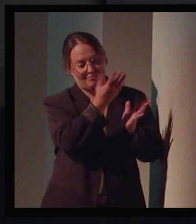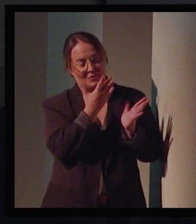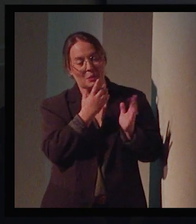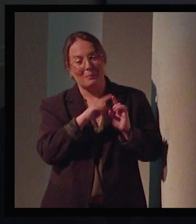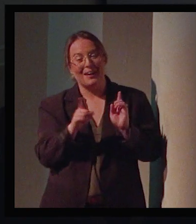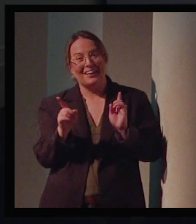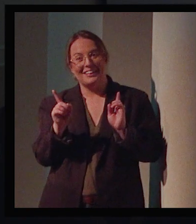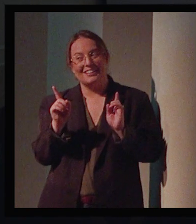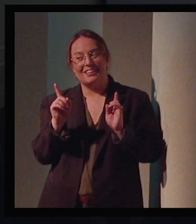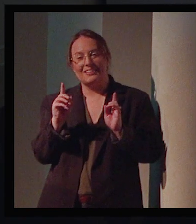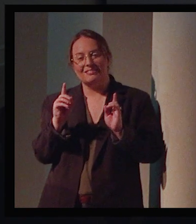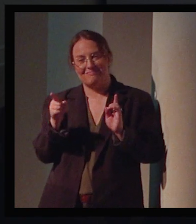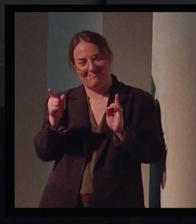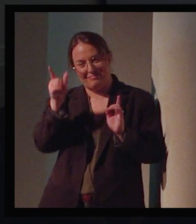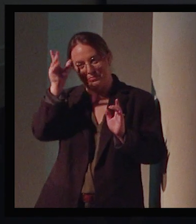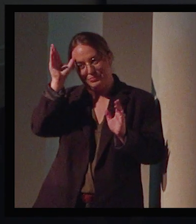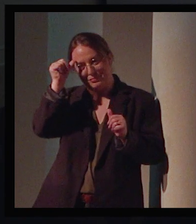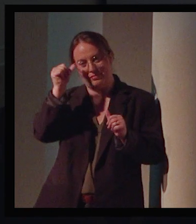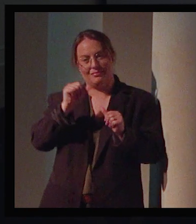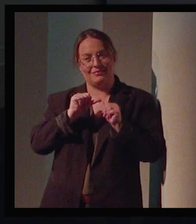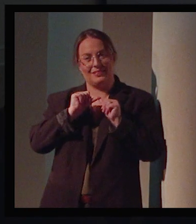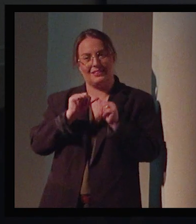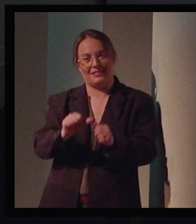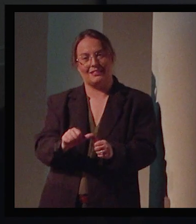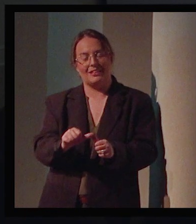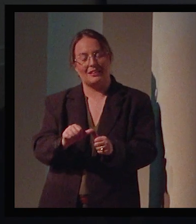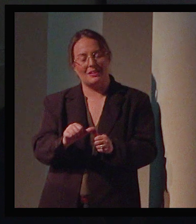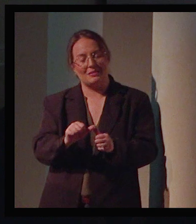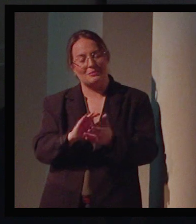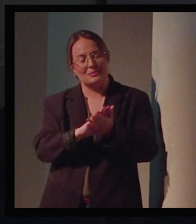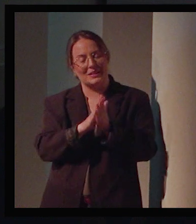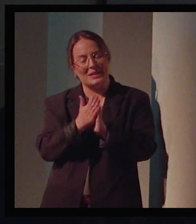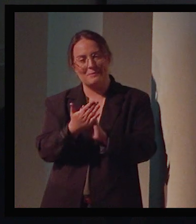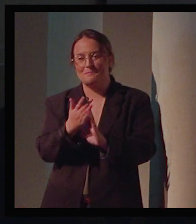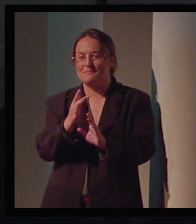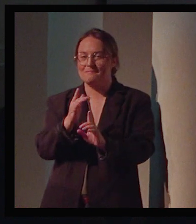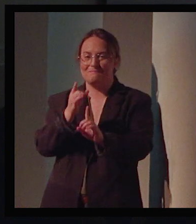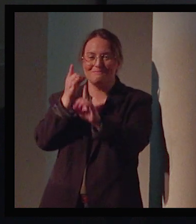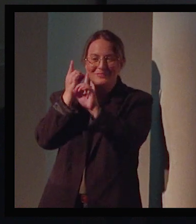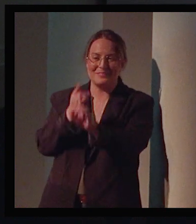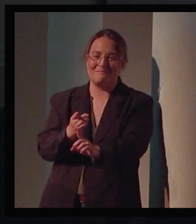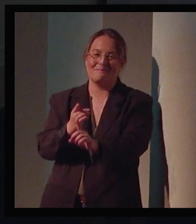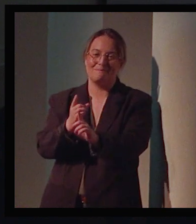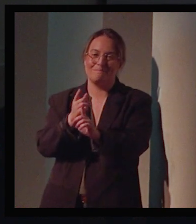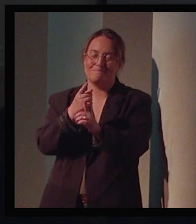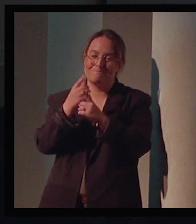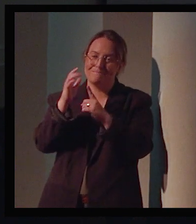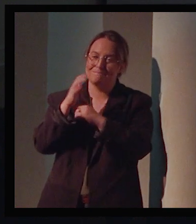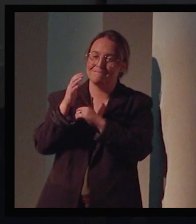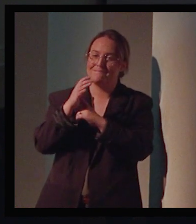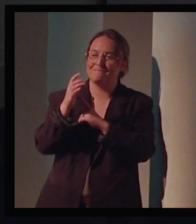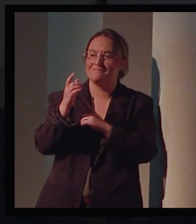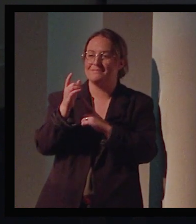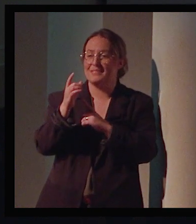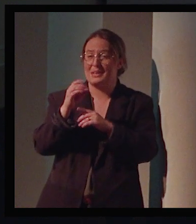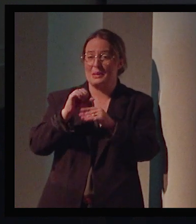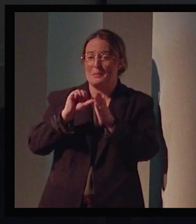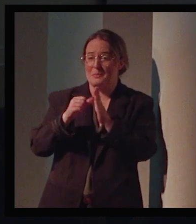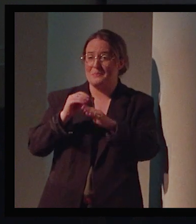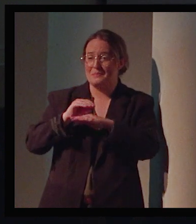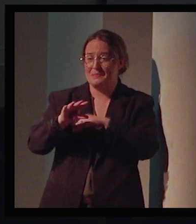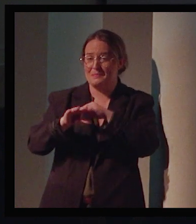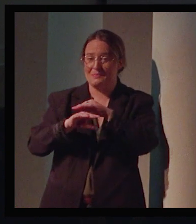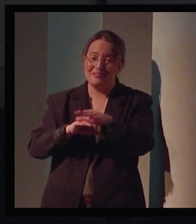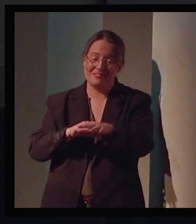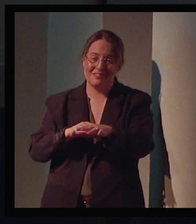Morisot persisted and went on to become a central figure in the Impressionist circle, participating in all but one of the